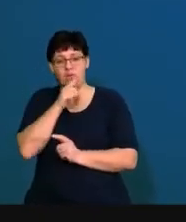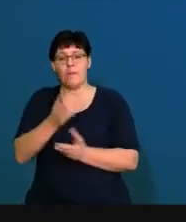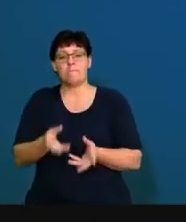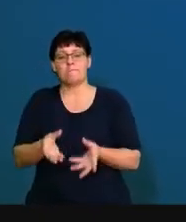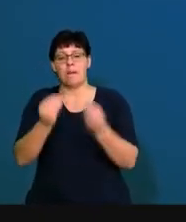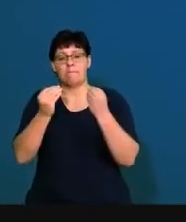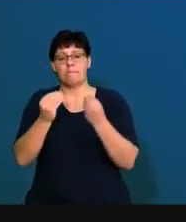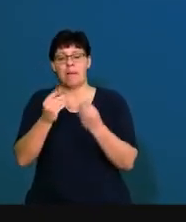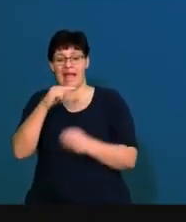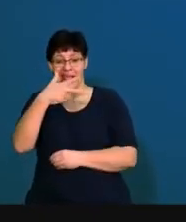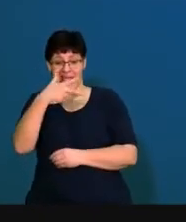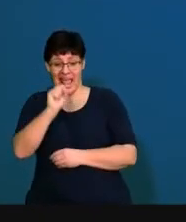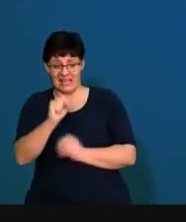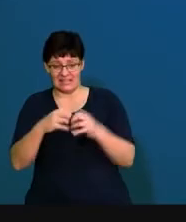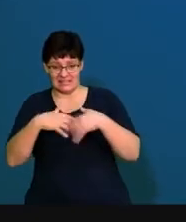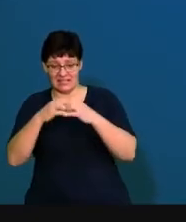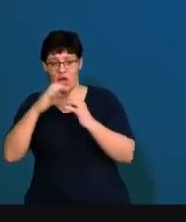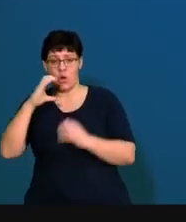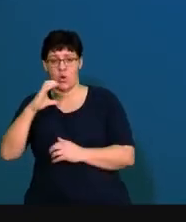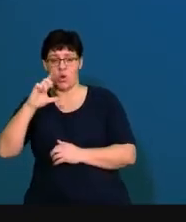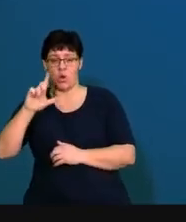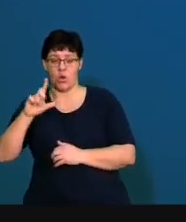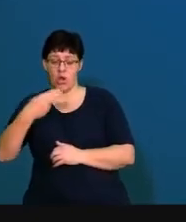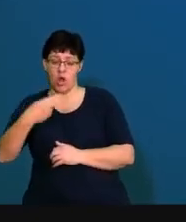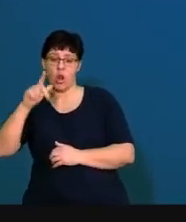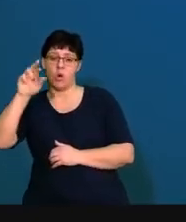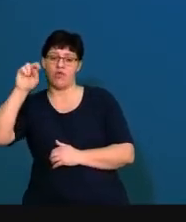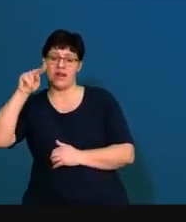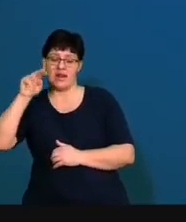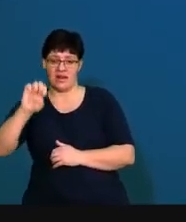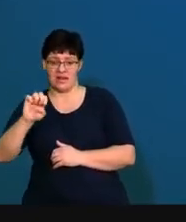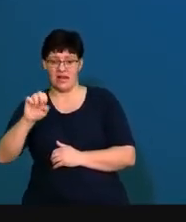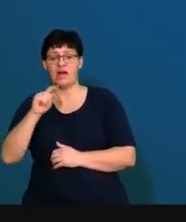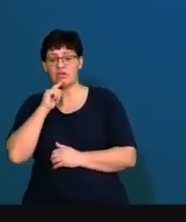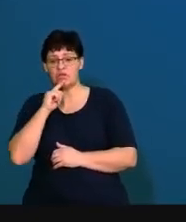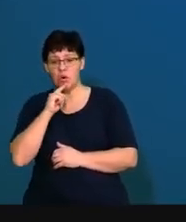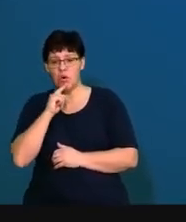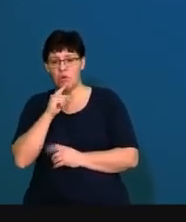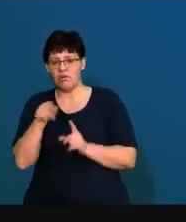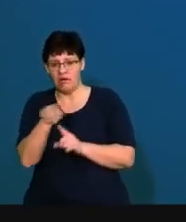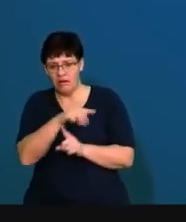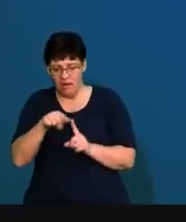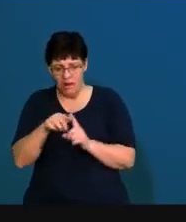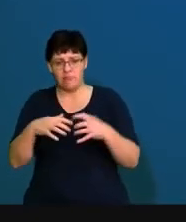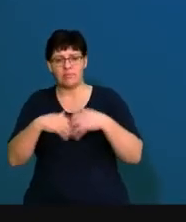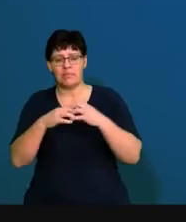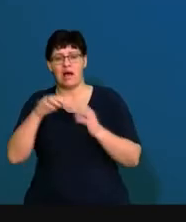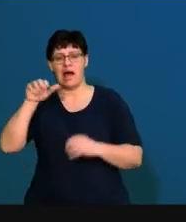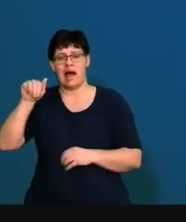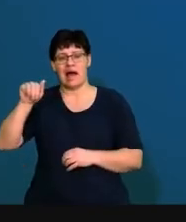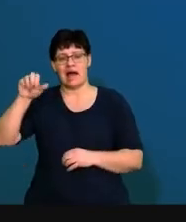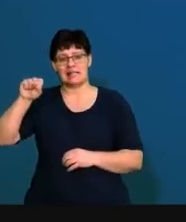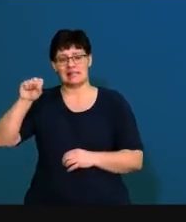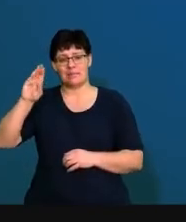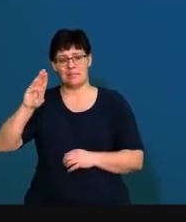we've got the chlorine gas being formed, and then now the diaphragm is made up of asbestos, of which this has